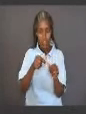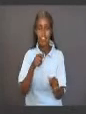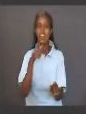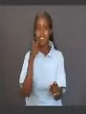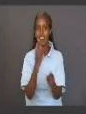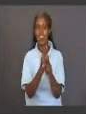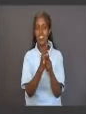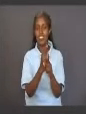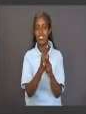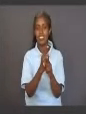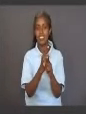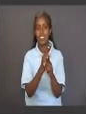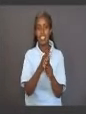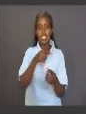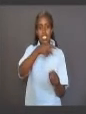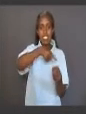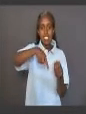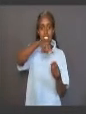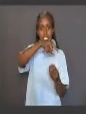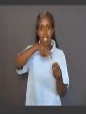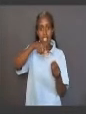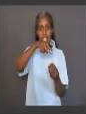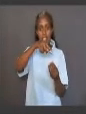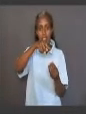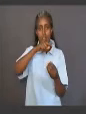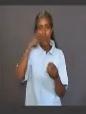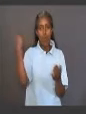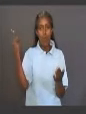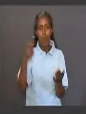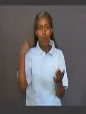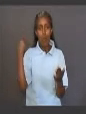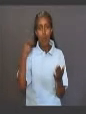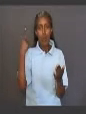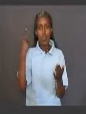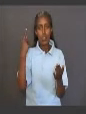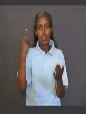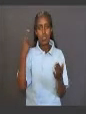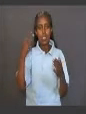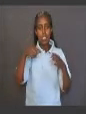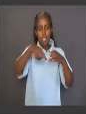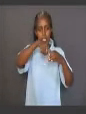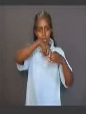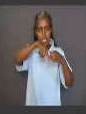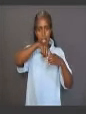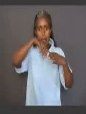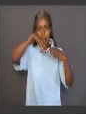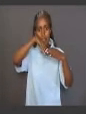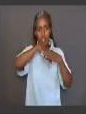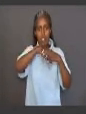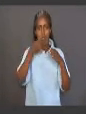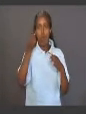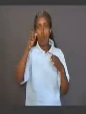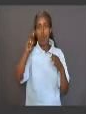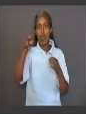Right. A circle can always be inscribed in